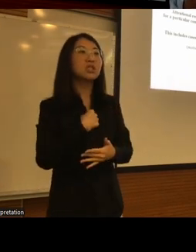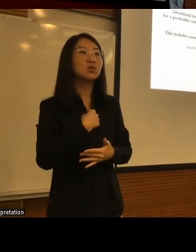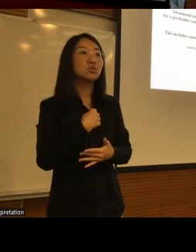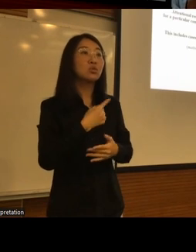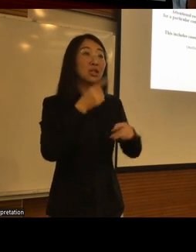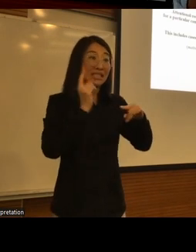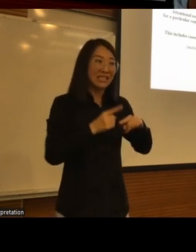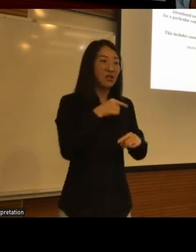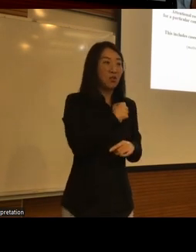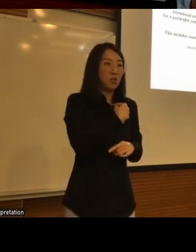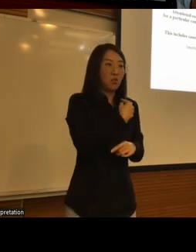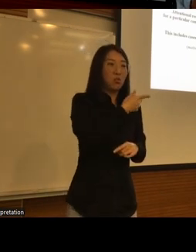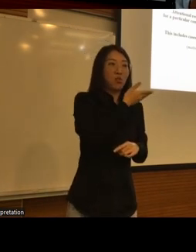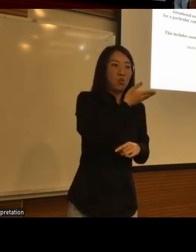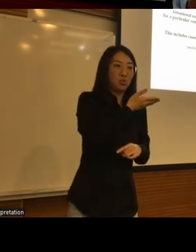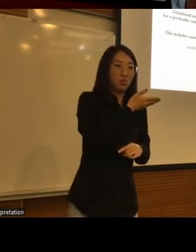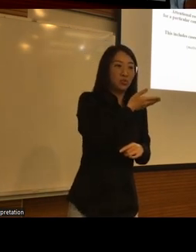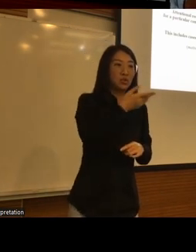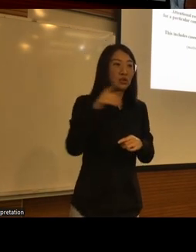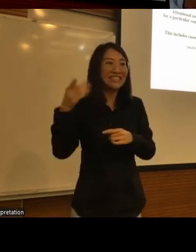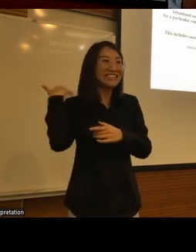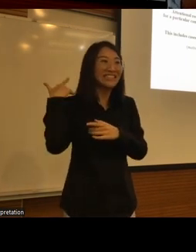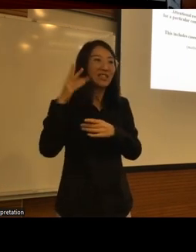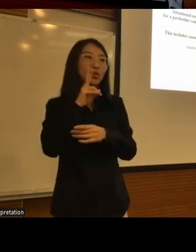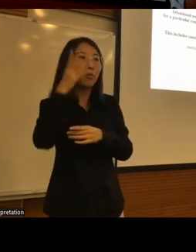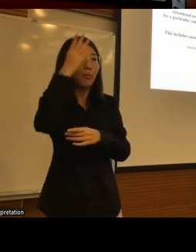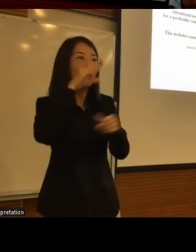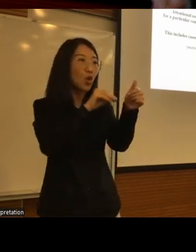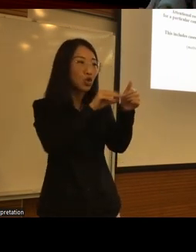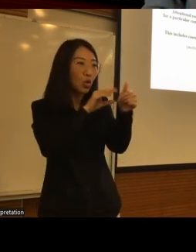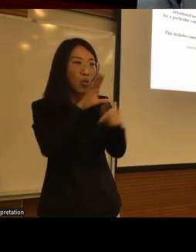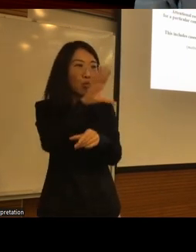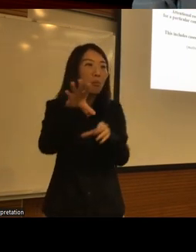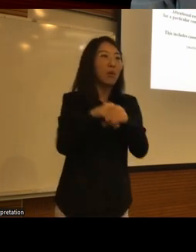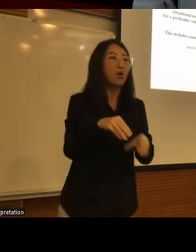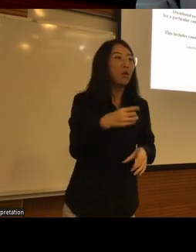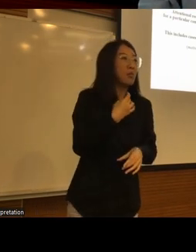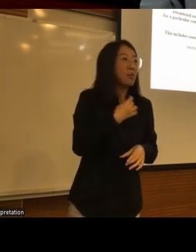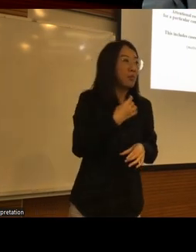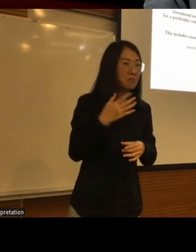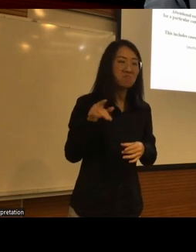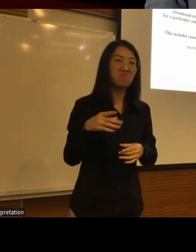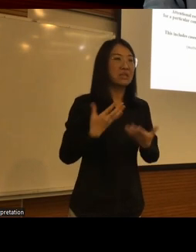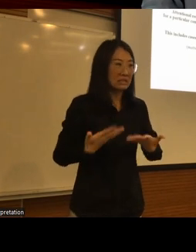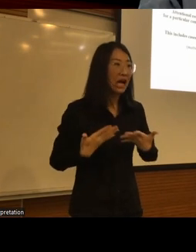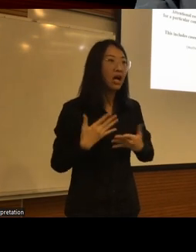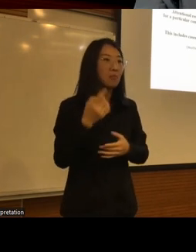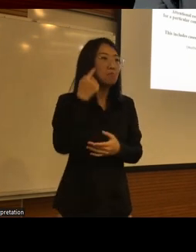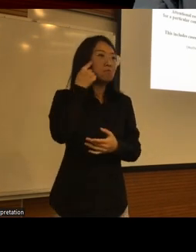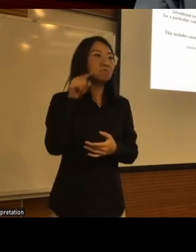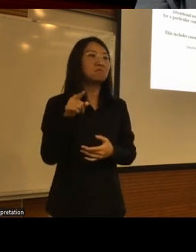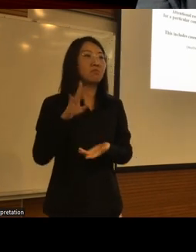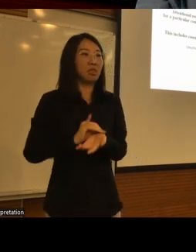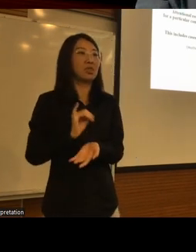part not to integrate this into the discussion of tightrope hypothesis, and I'm trying to remedy